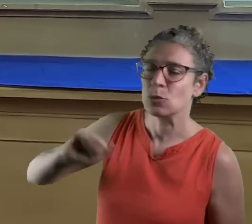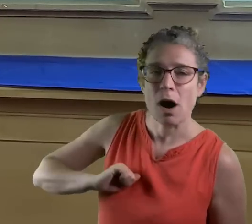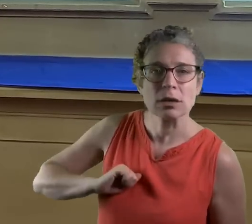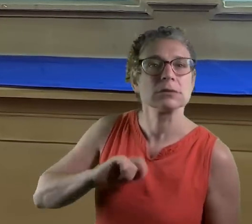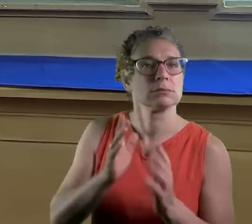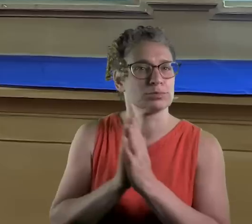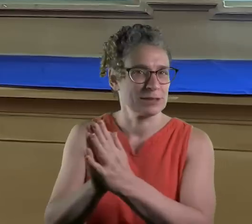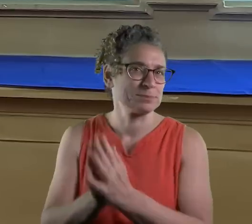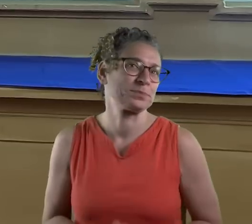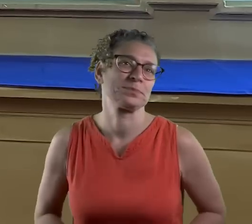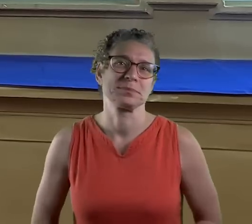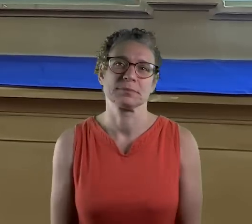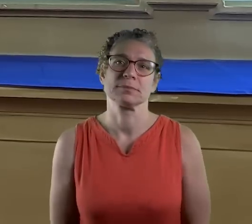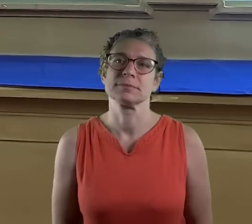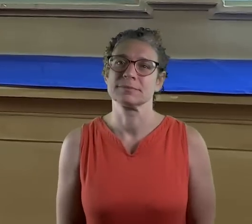and answers our prayers.